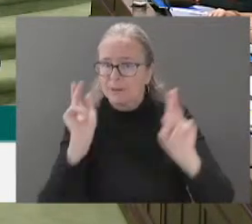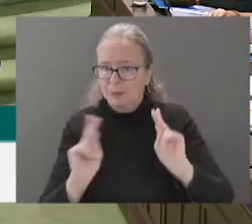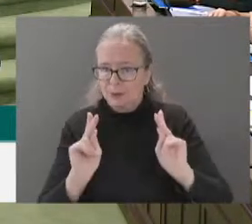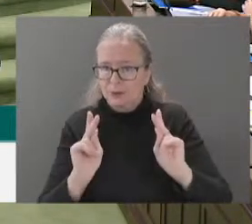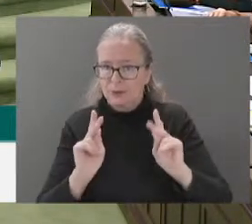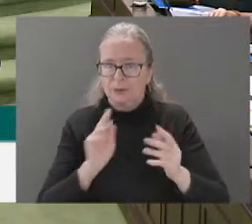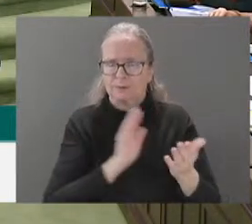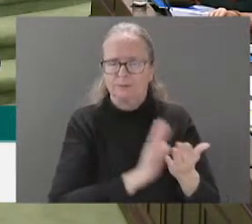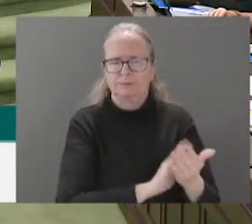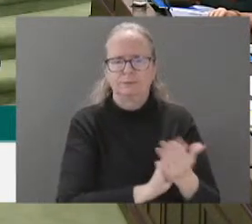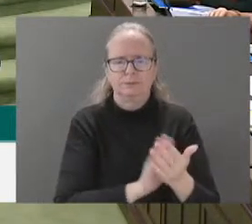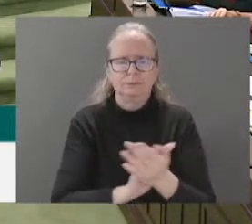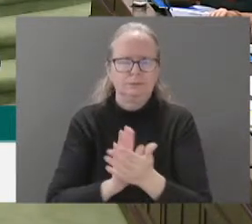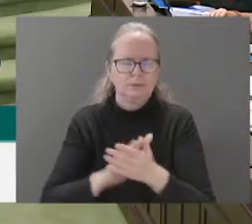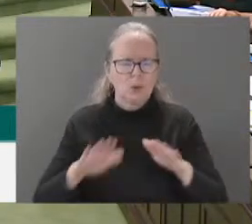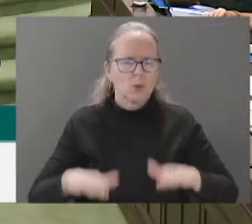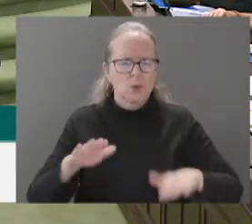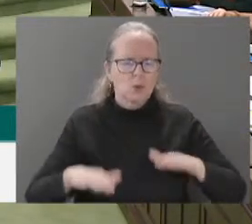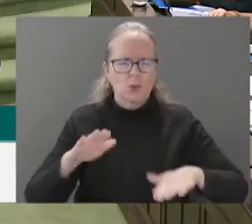Alberta